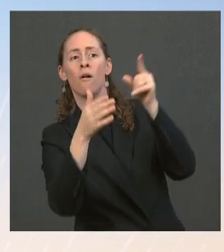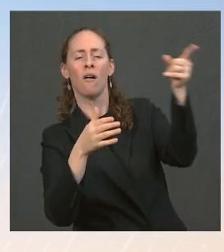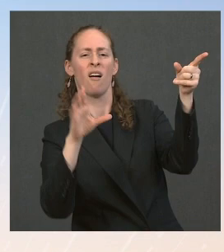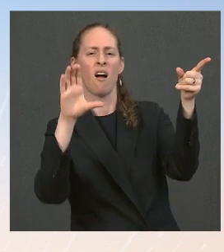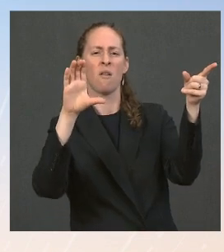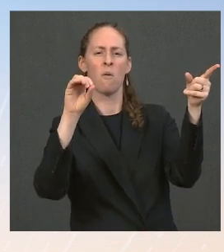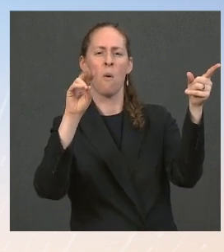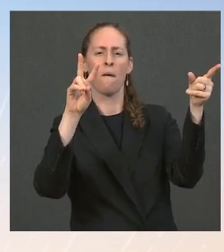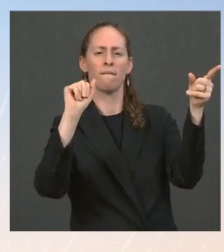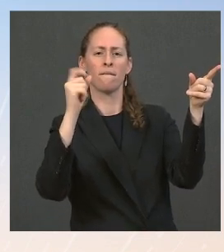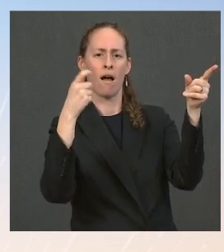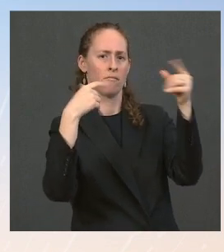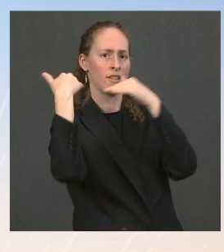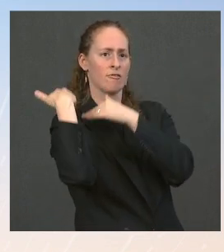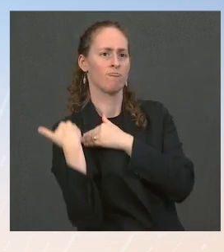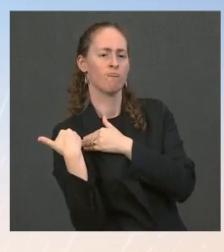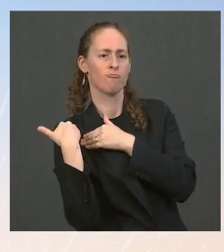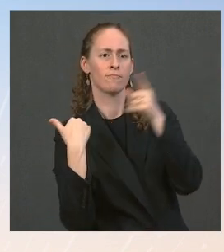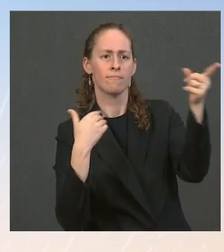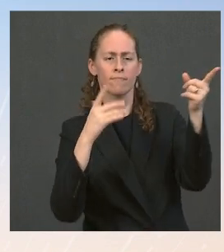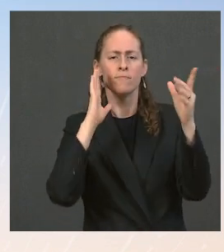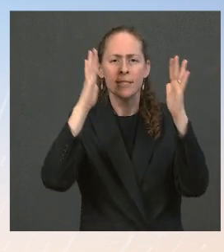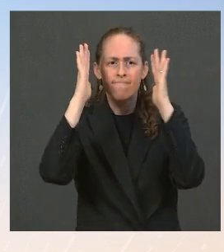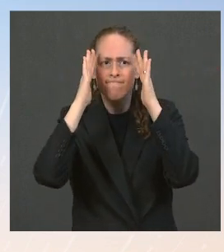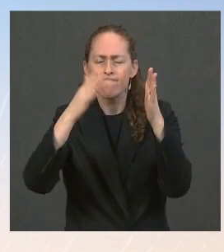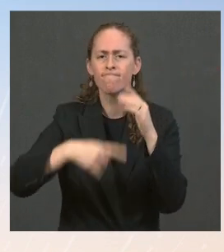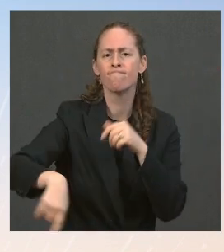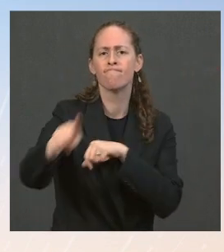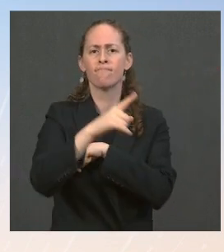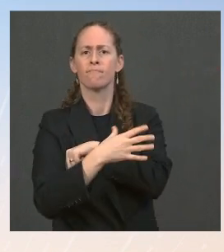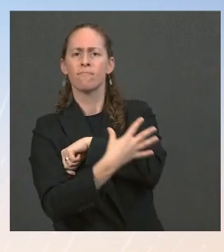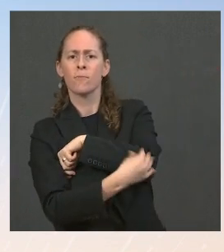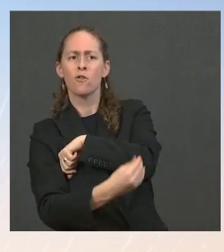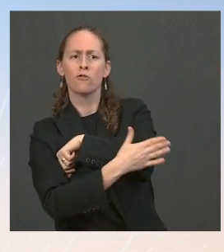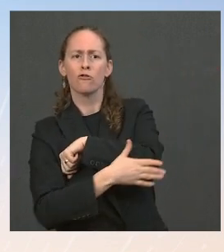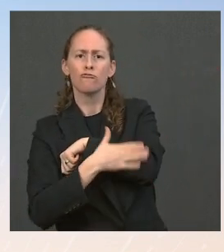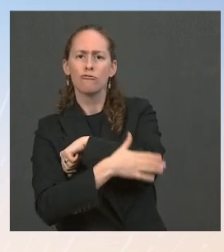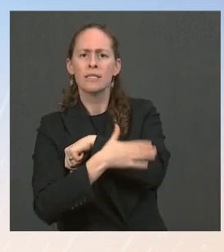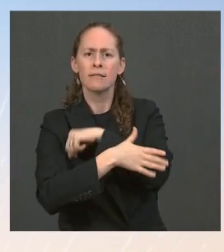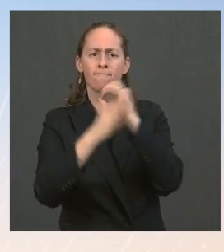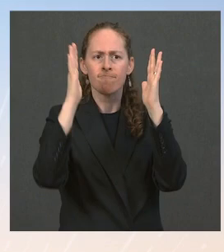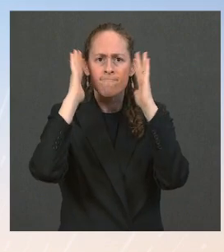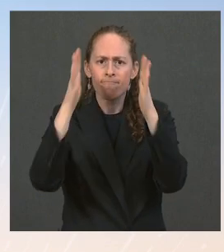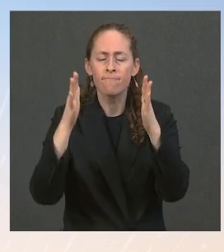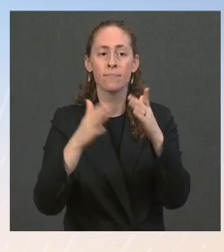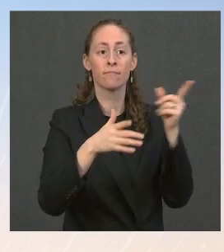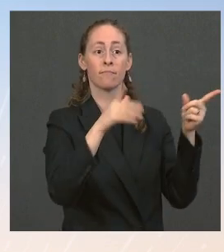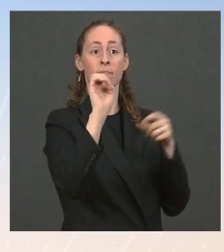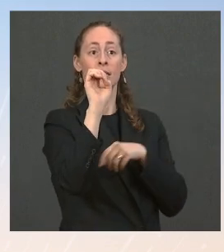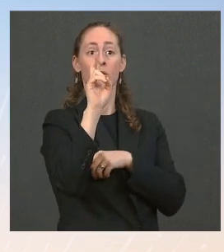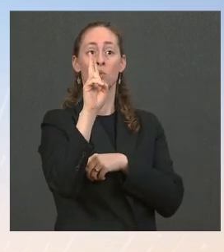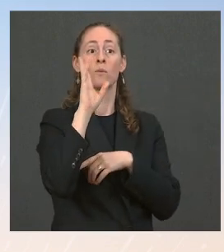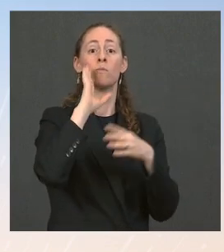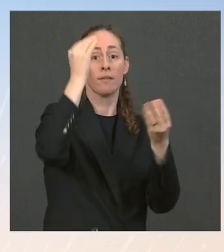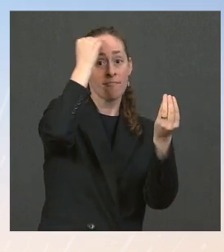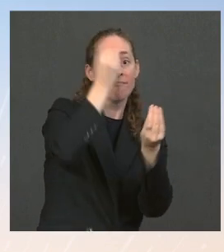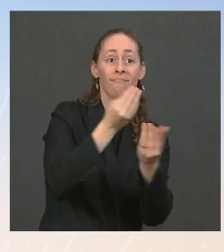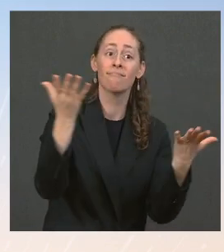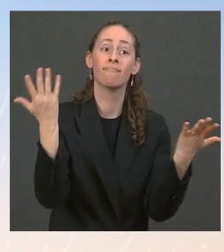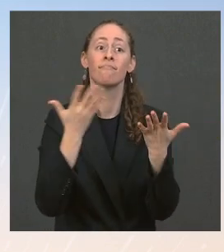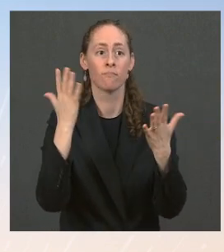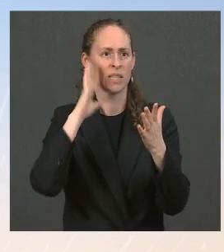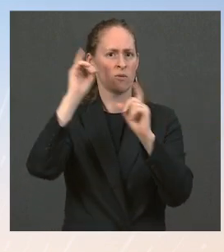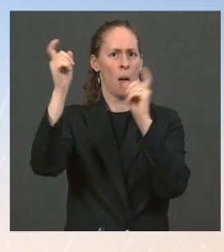middle income countries. We welcome the EU's announcement today that they will donate over 500 million doses. This is in addition to the doses we